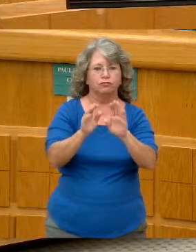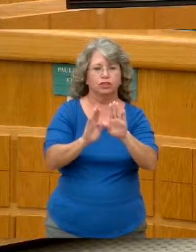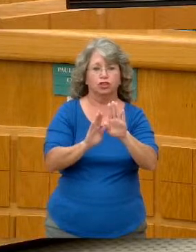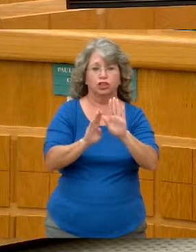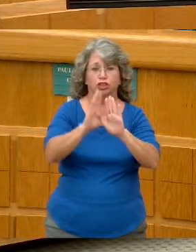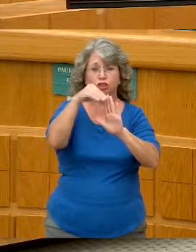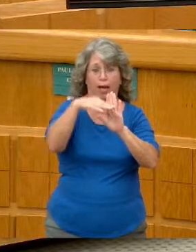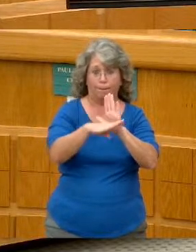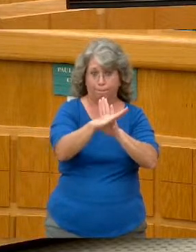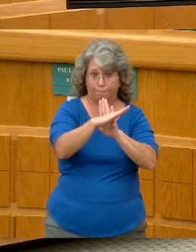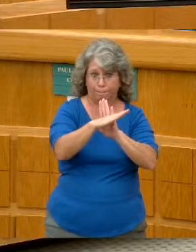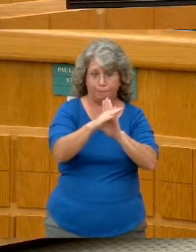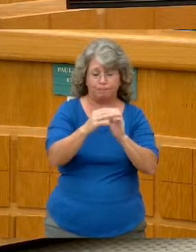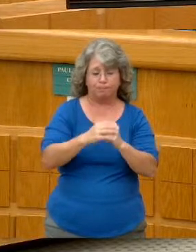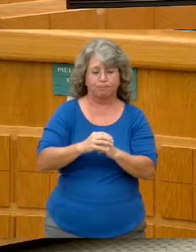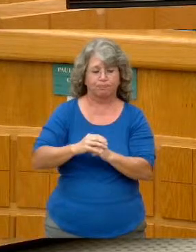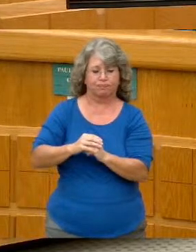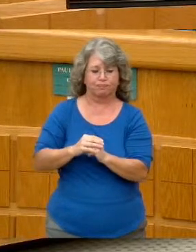curve,